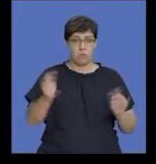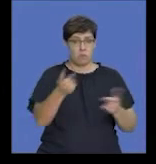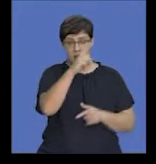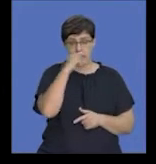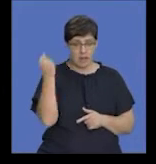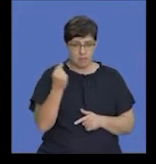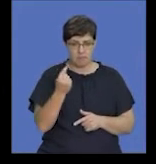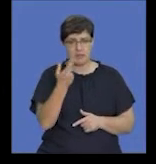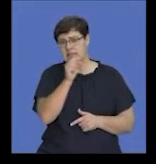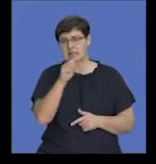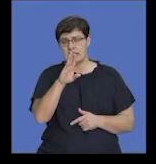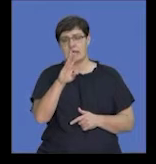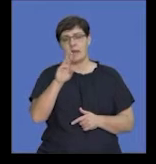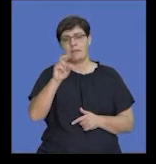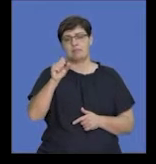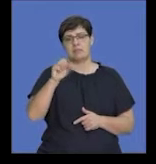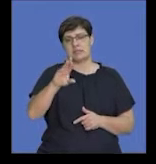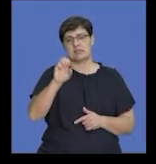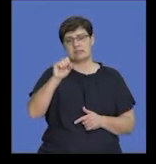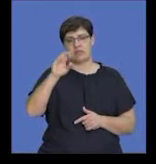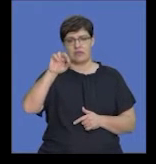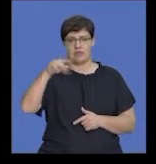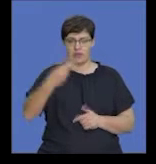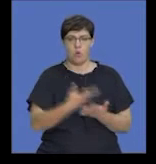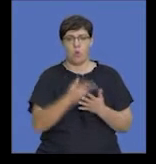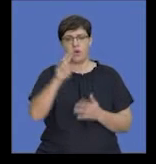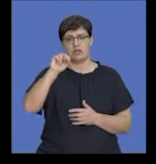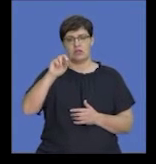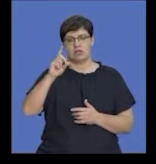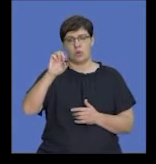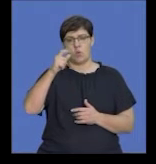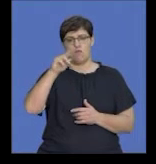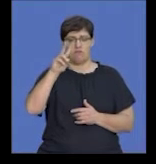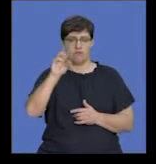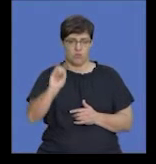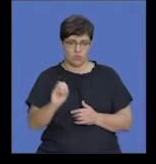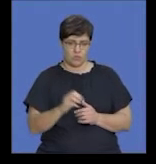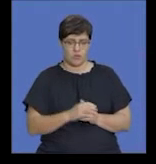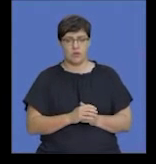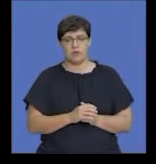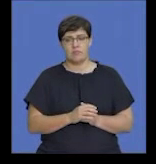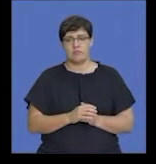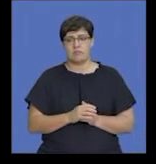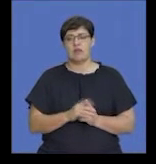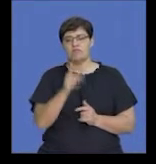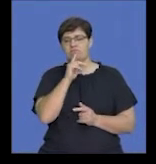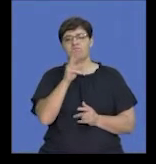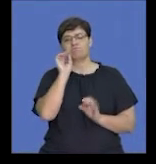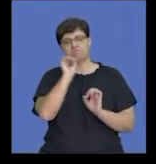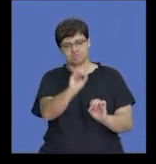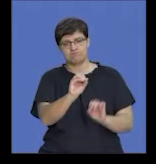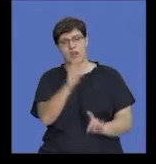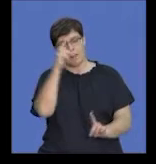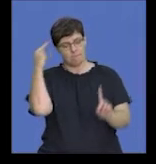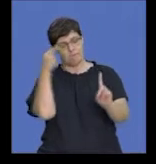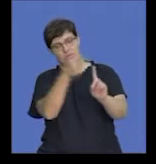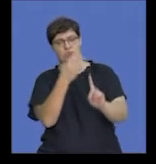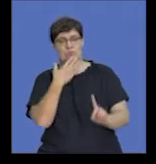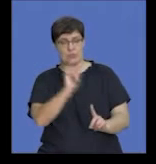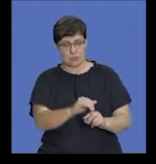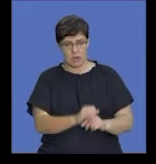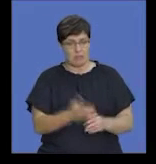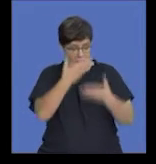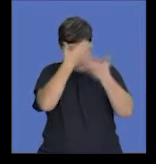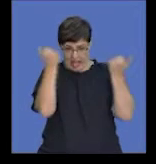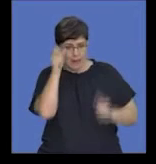Mr. Smith or dear Mrs. Ndlovu, so that you're actually addressing it to a specific person. But if you're unaware